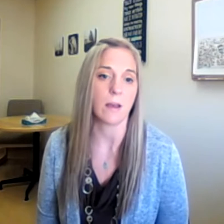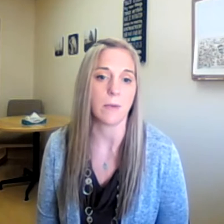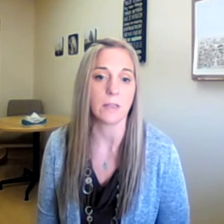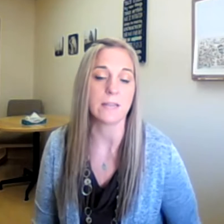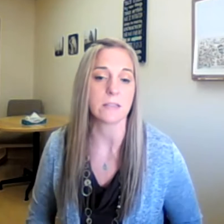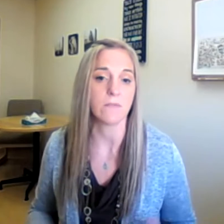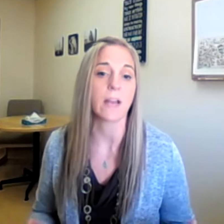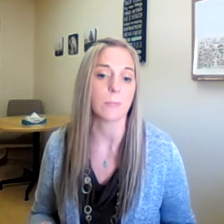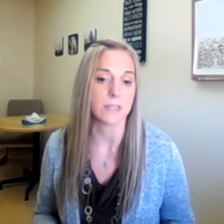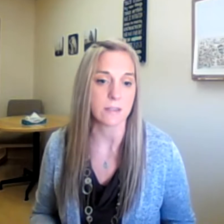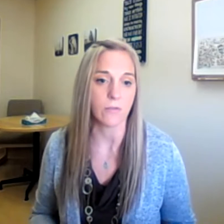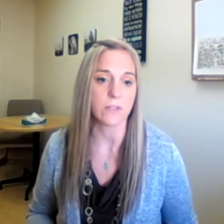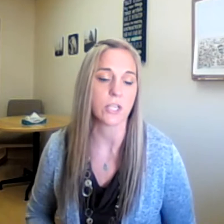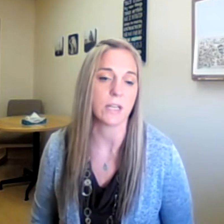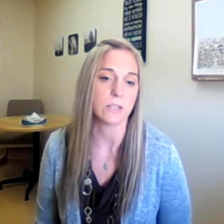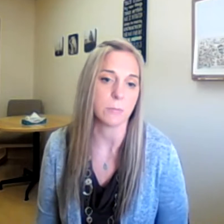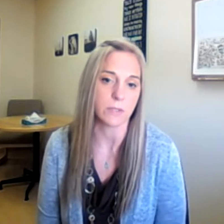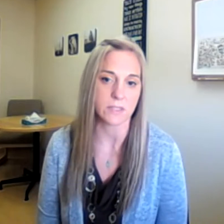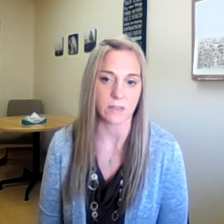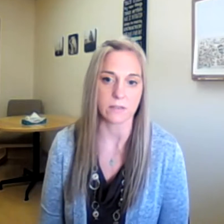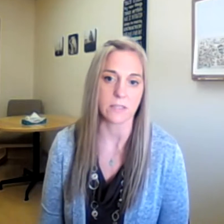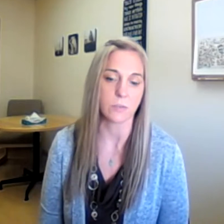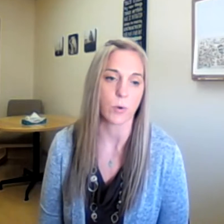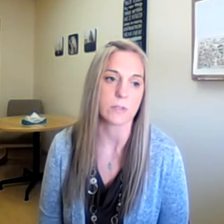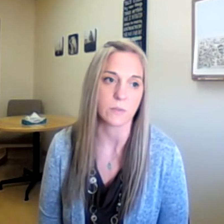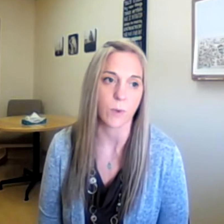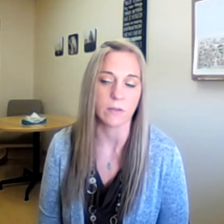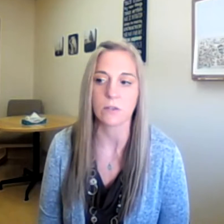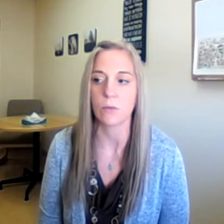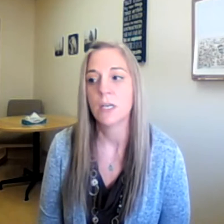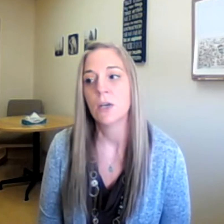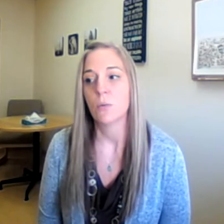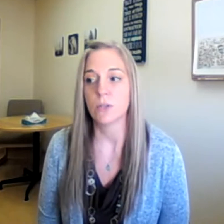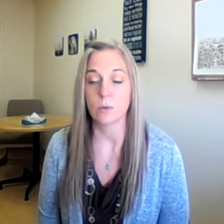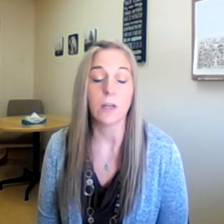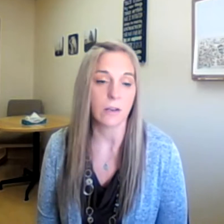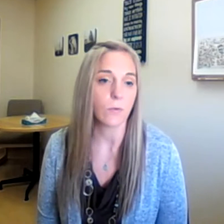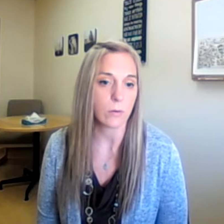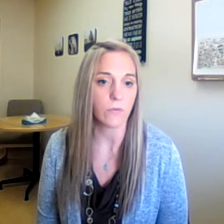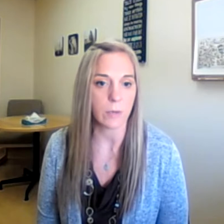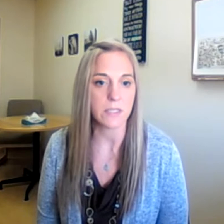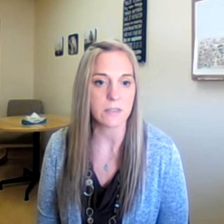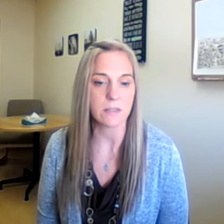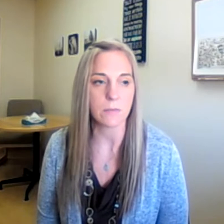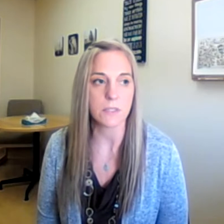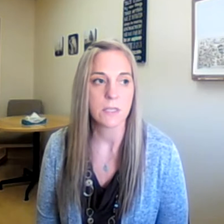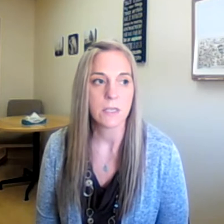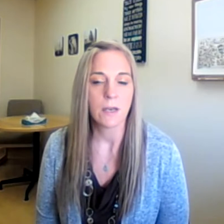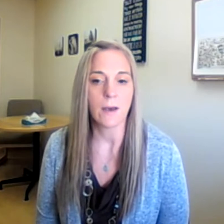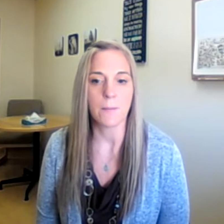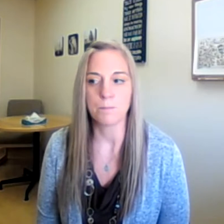that unless the environment itself has changed and built skills and supports as well. So we do a lot of work with family